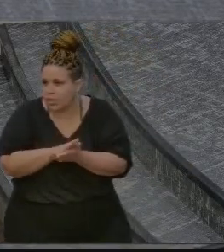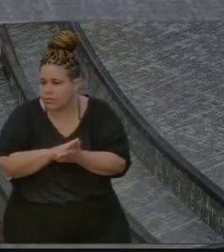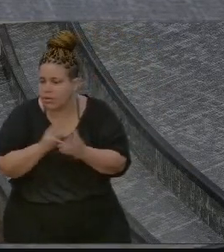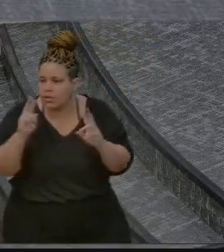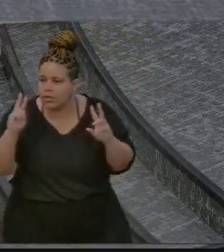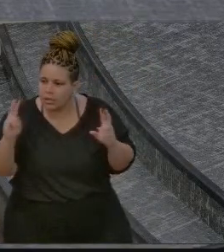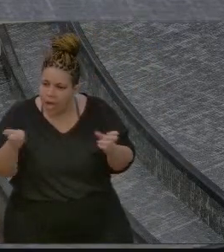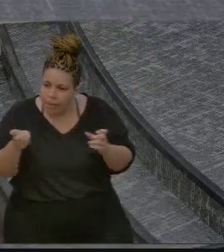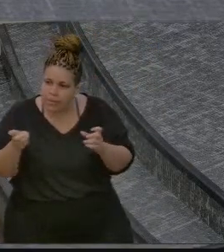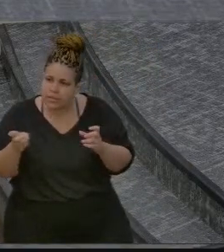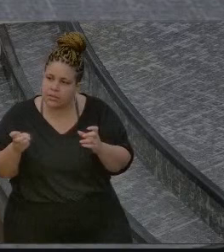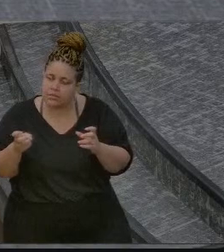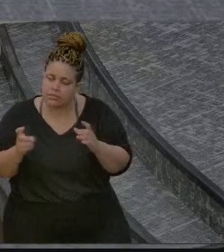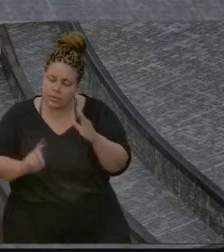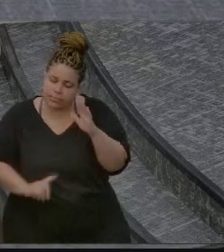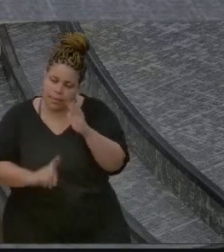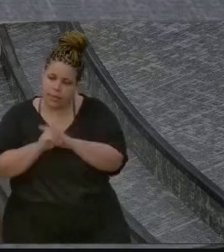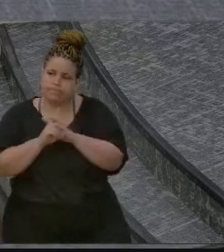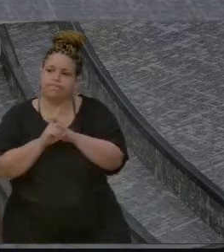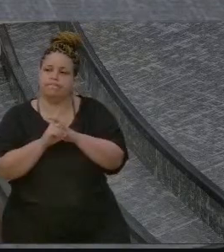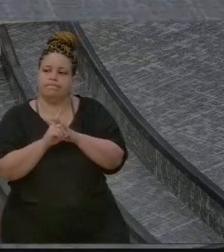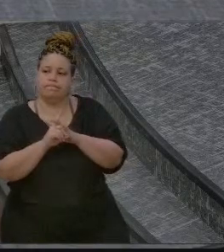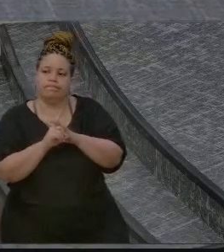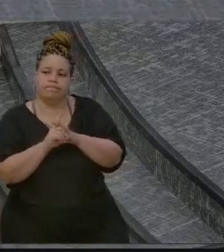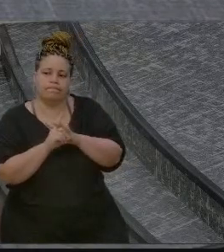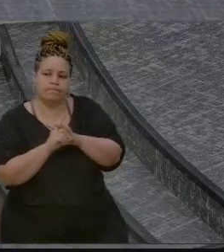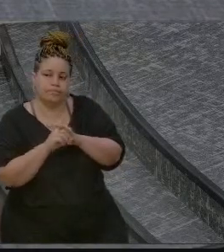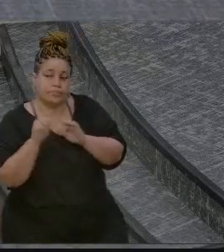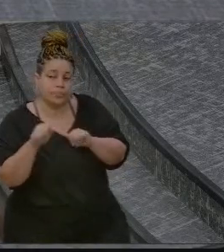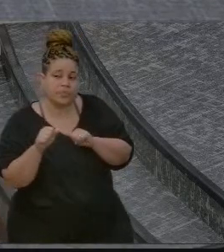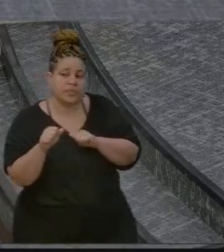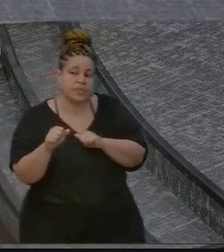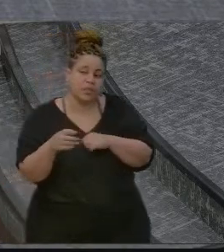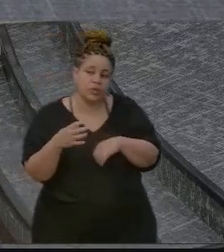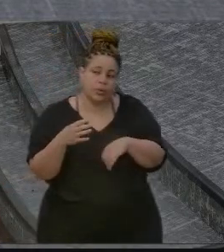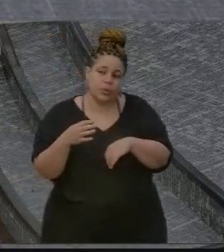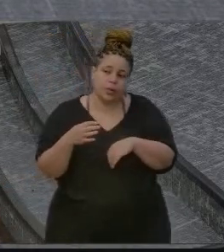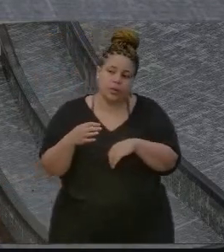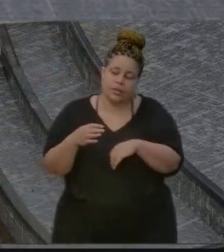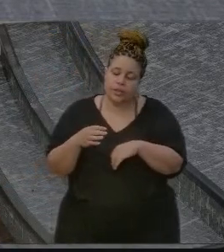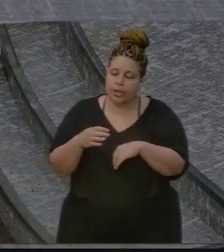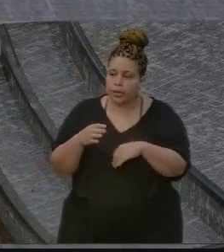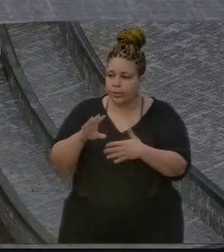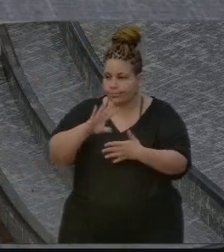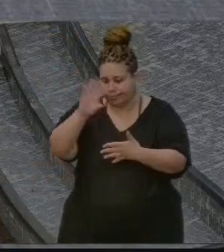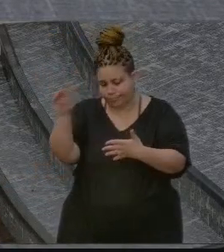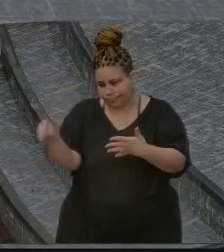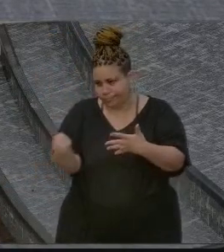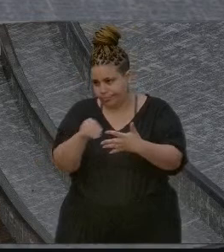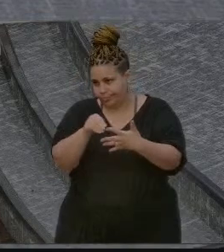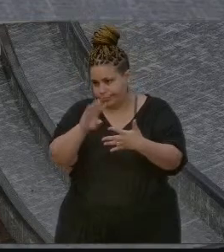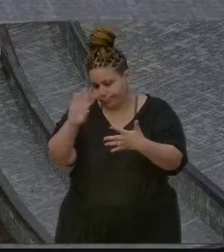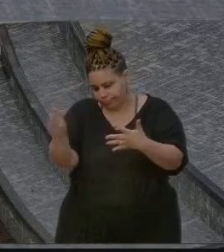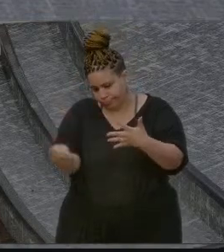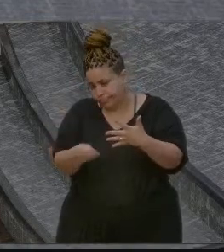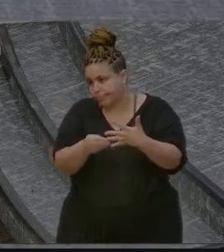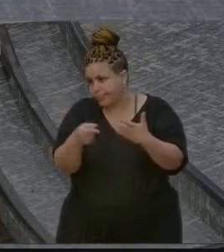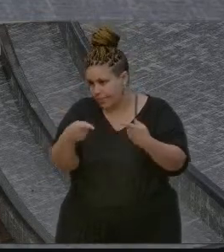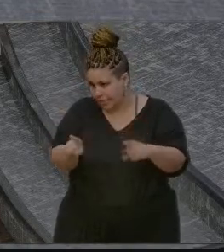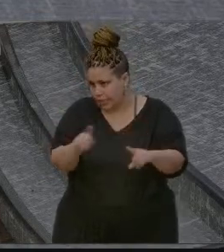up, we try to place them either in a board meeting, or if it calls for an